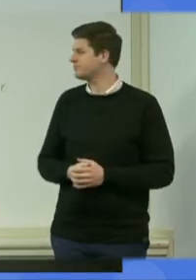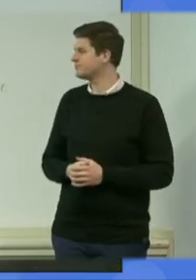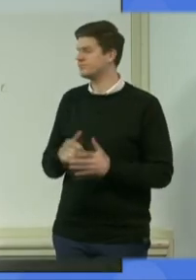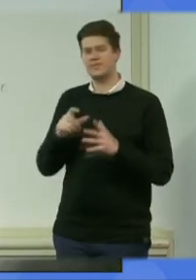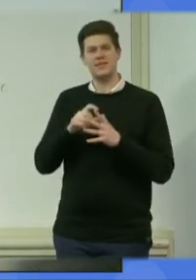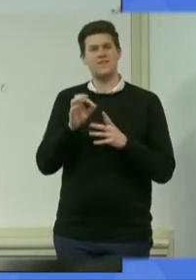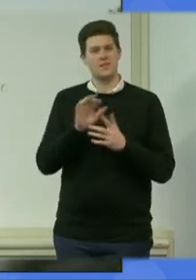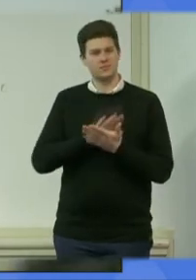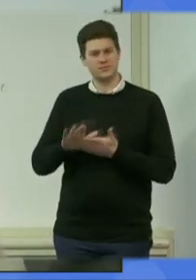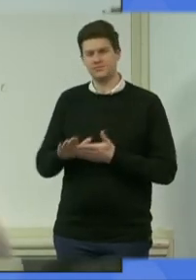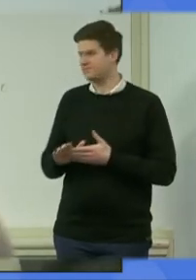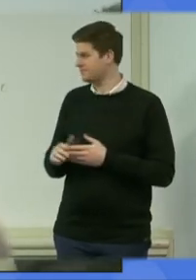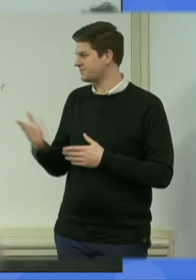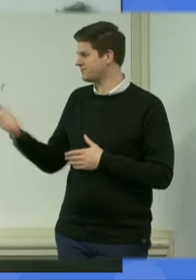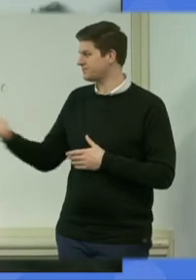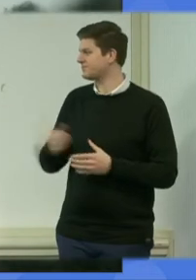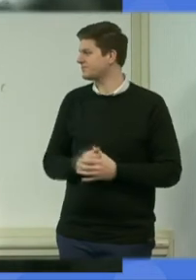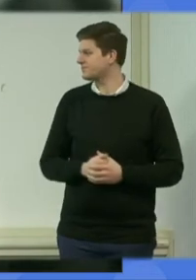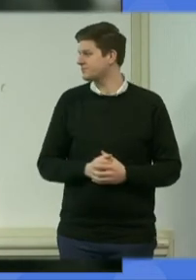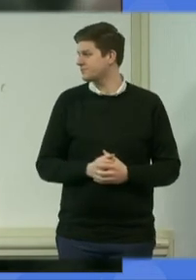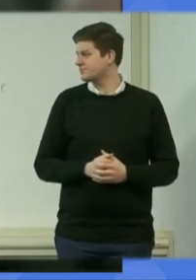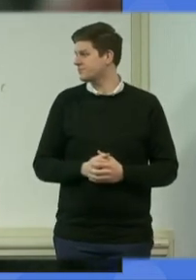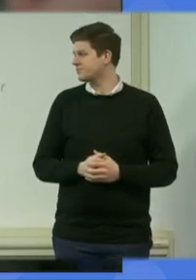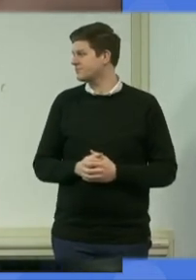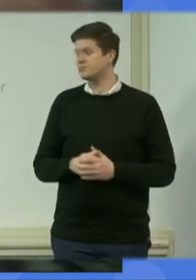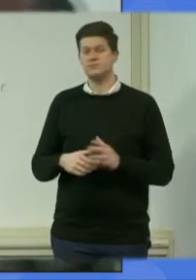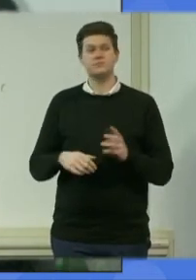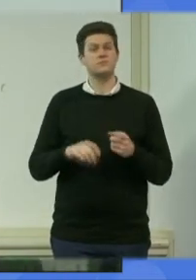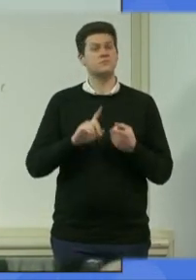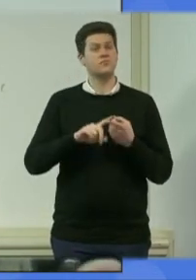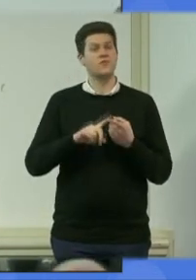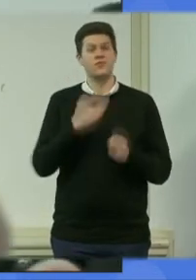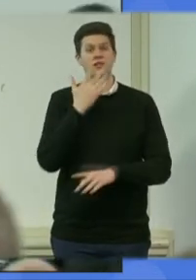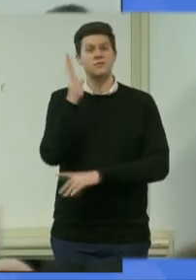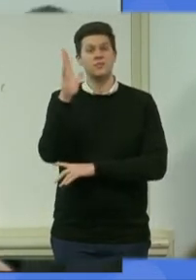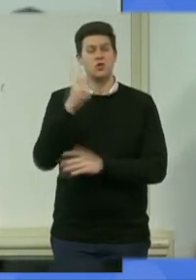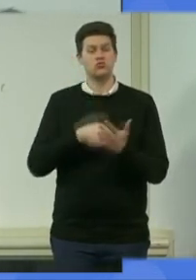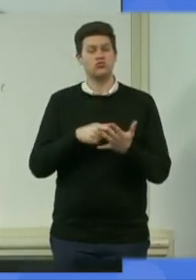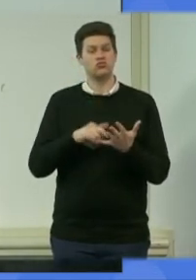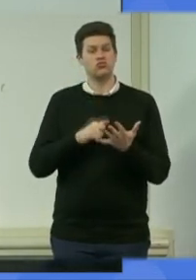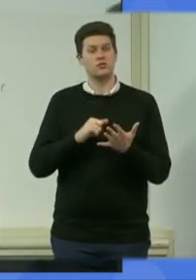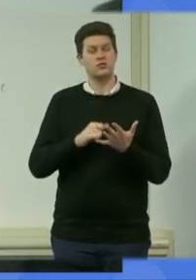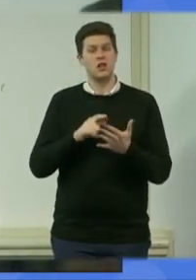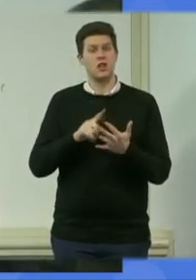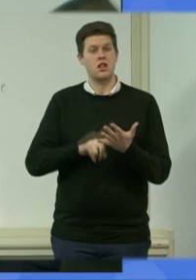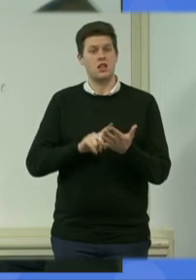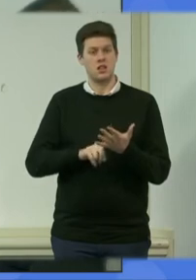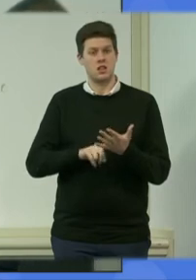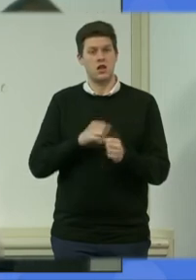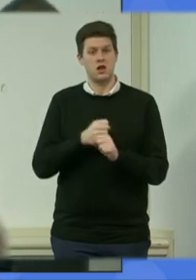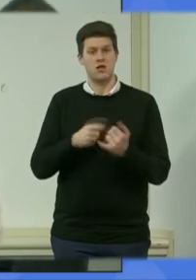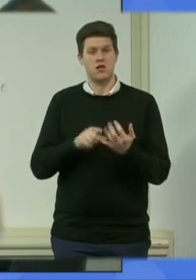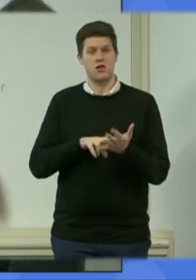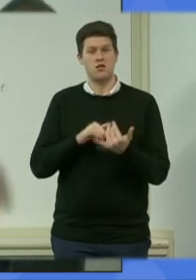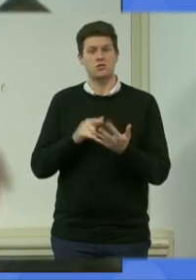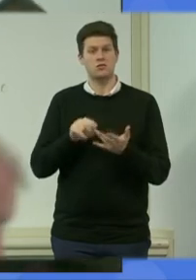from here. Okay, great. Thank you. So our first speaker is Russell Gunson. And Russell is the director of the